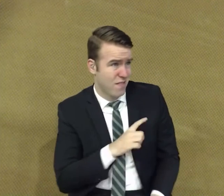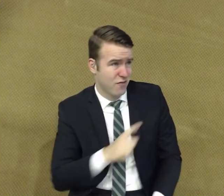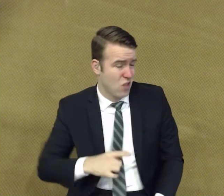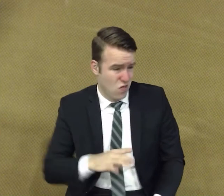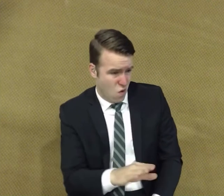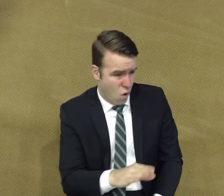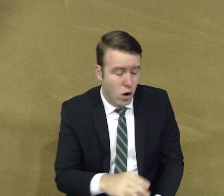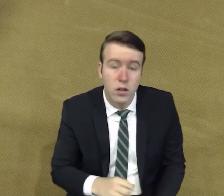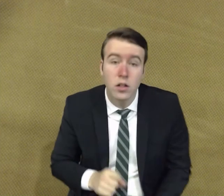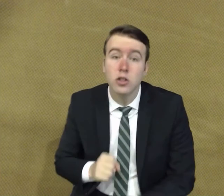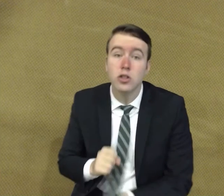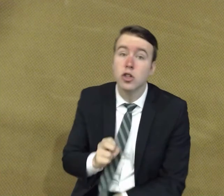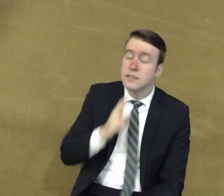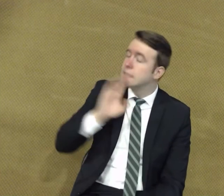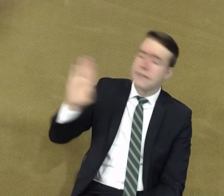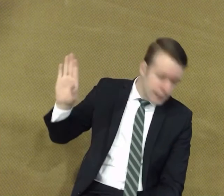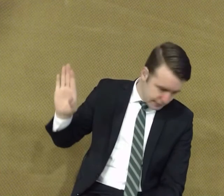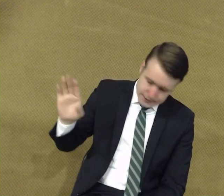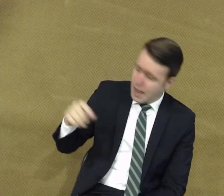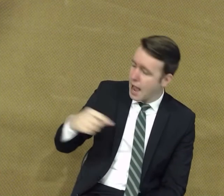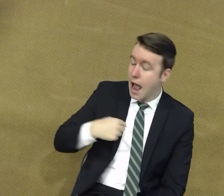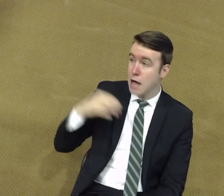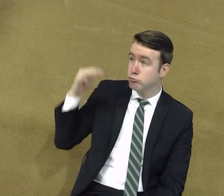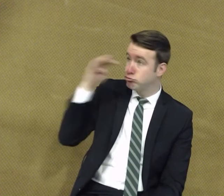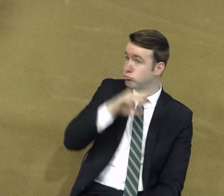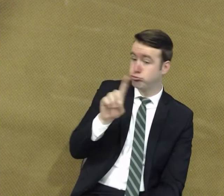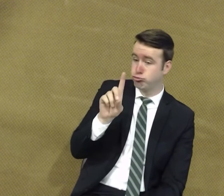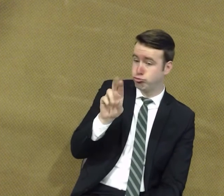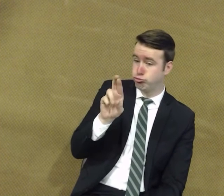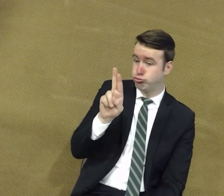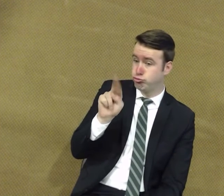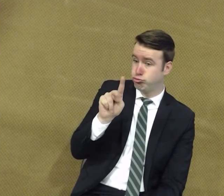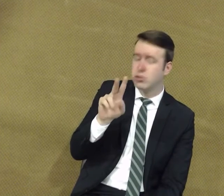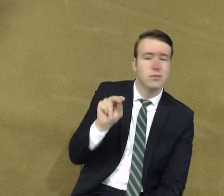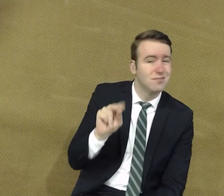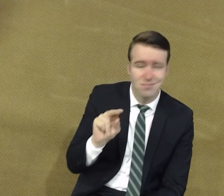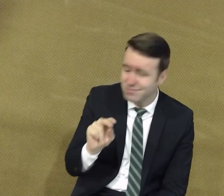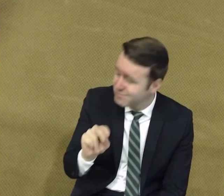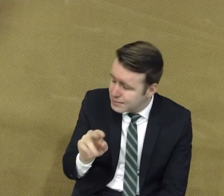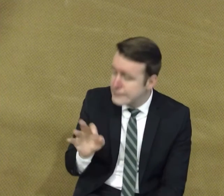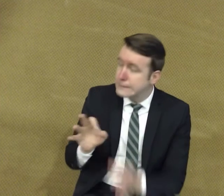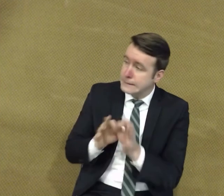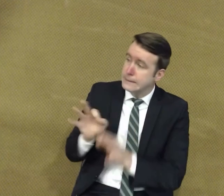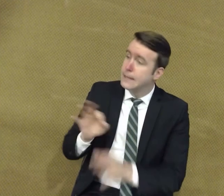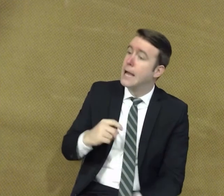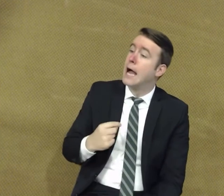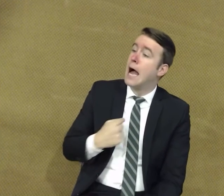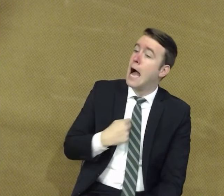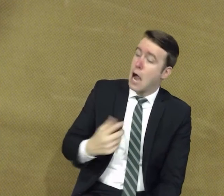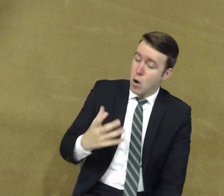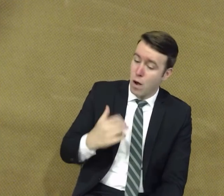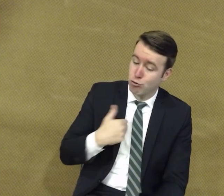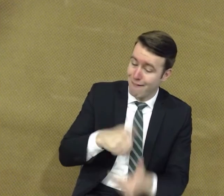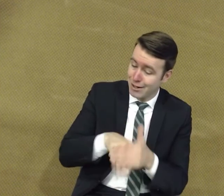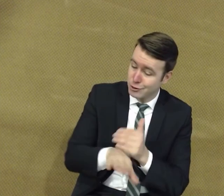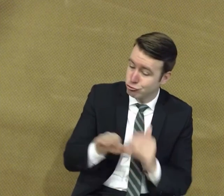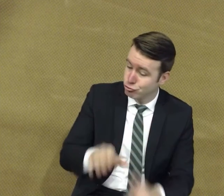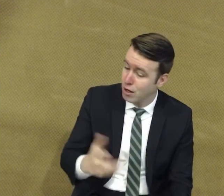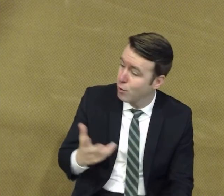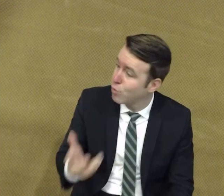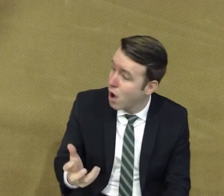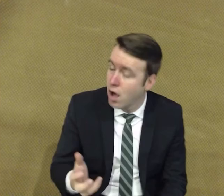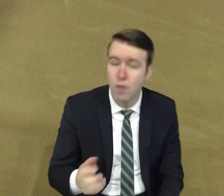Lord. And she says, I am not drunk. She said, I, and she explains to him that she wants to have a